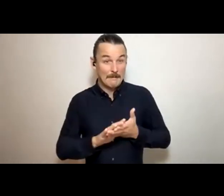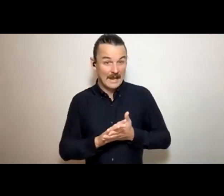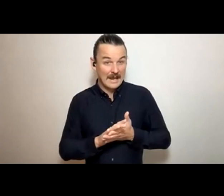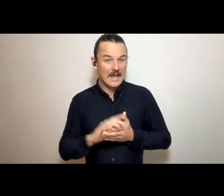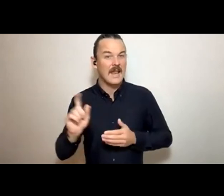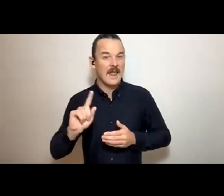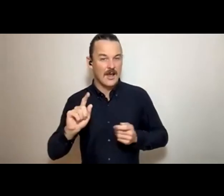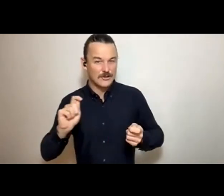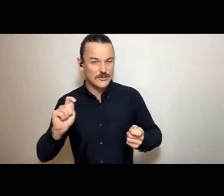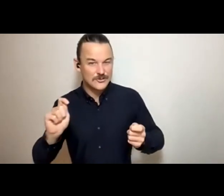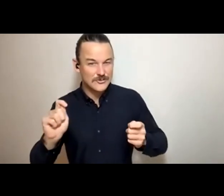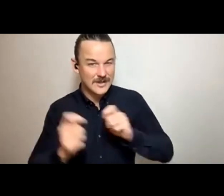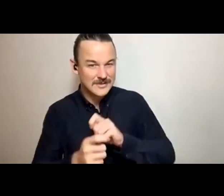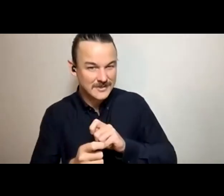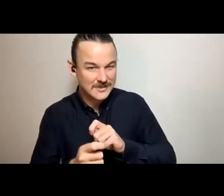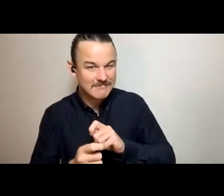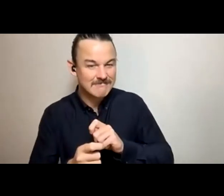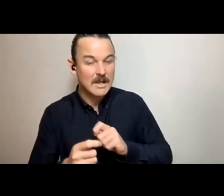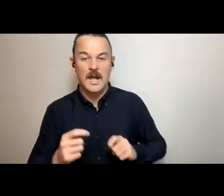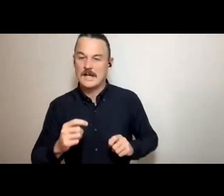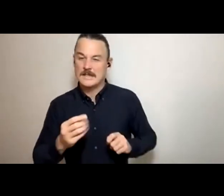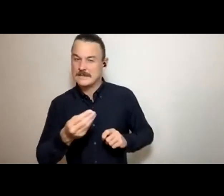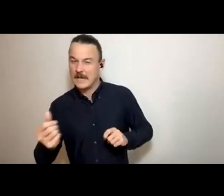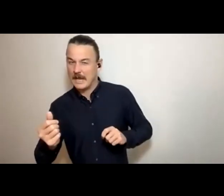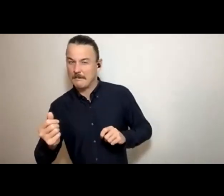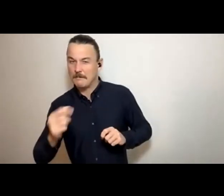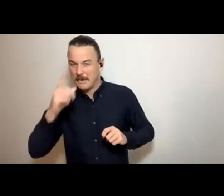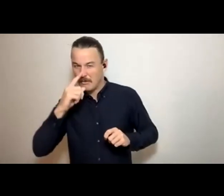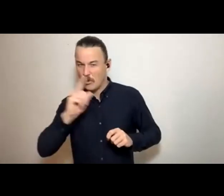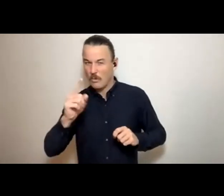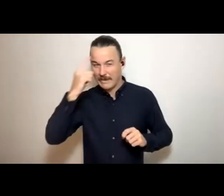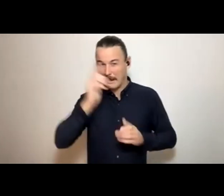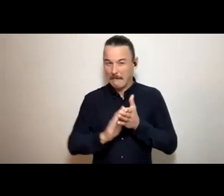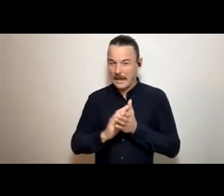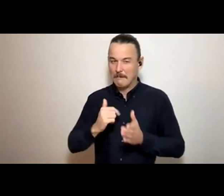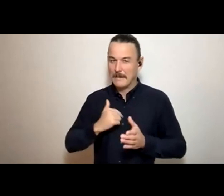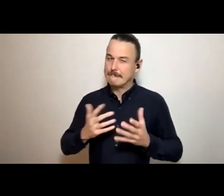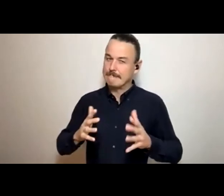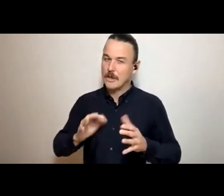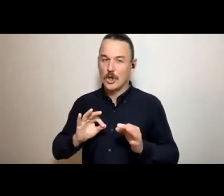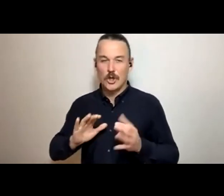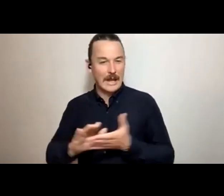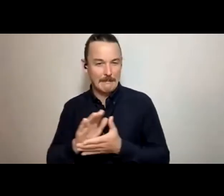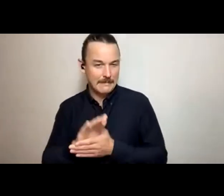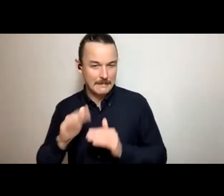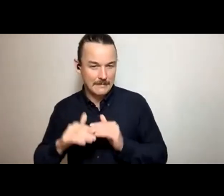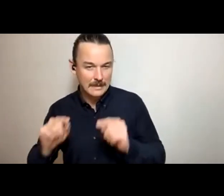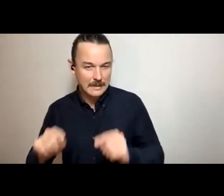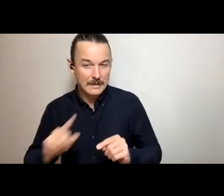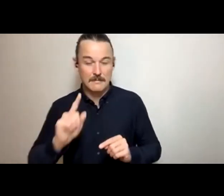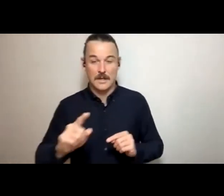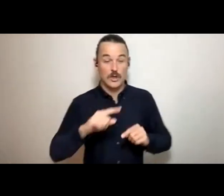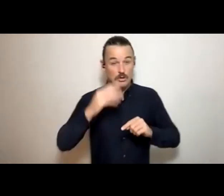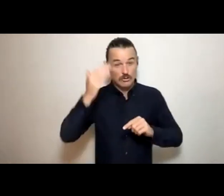in ways that I'm happy with, but I'll talk about that later in the critical section. But for me, neurodiversity is a state of nature to be